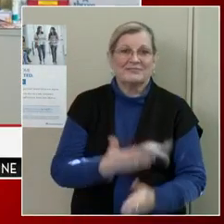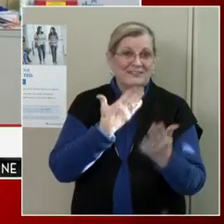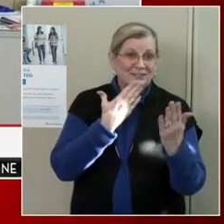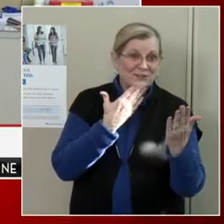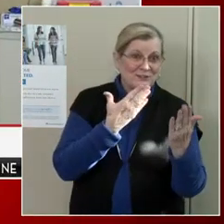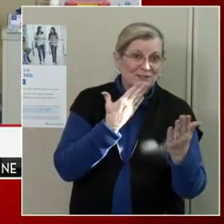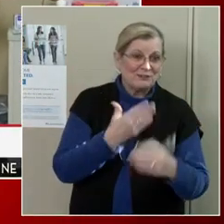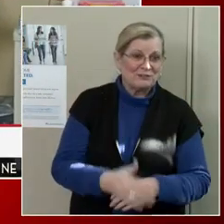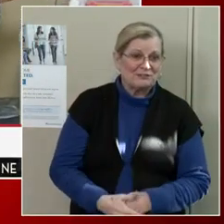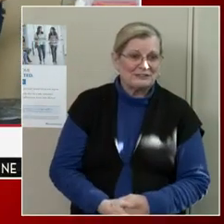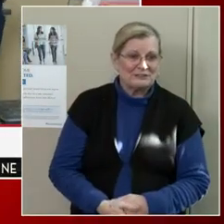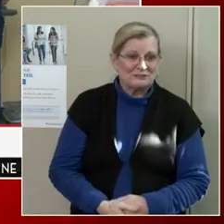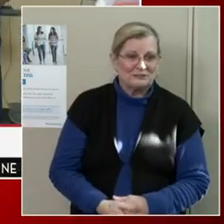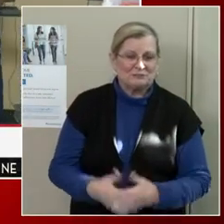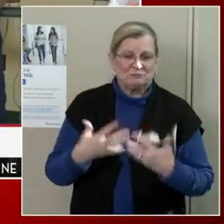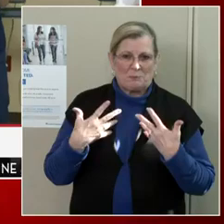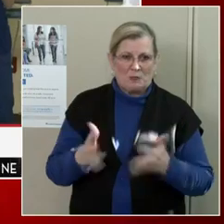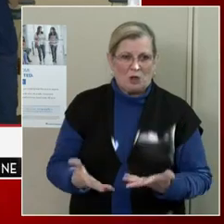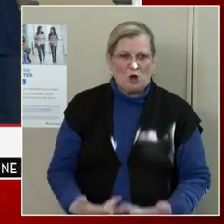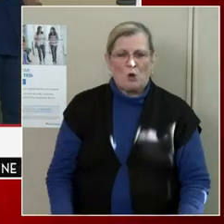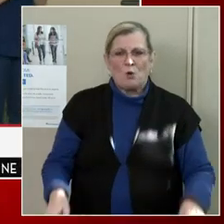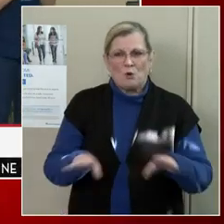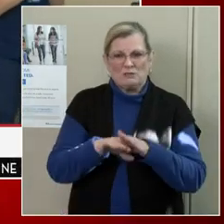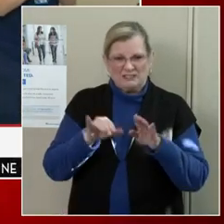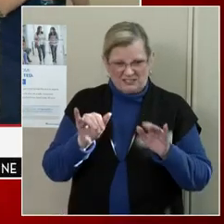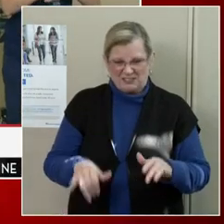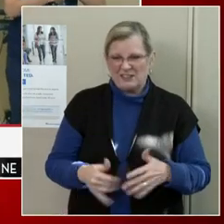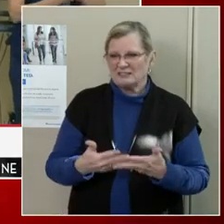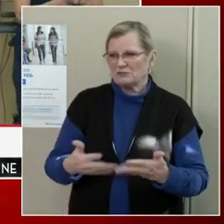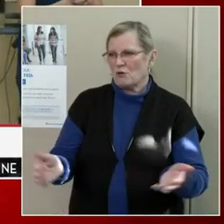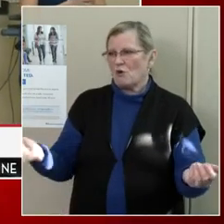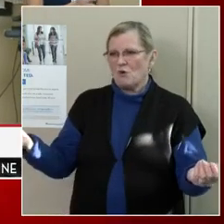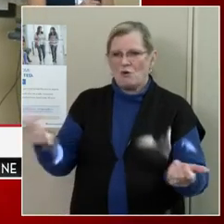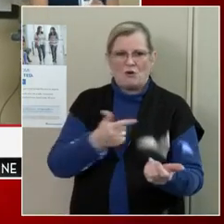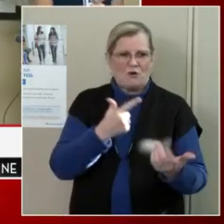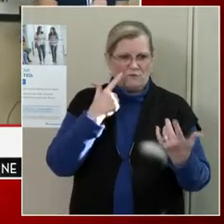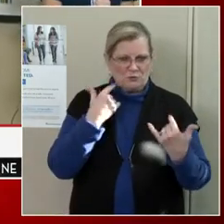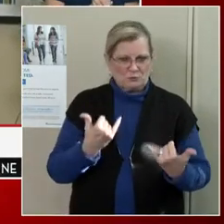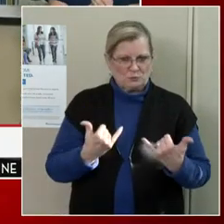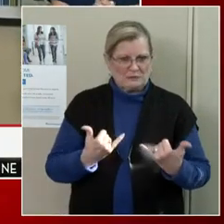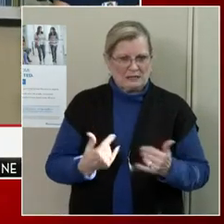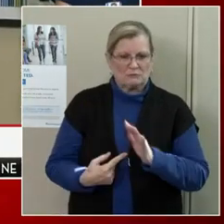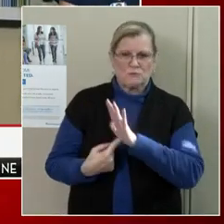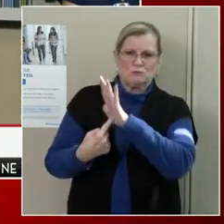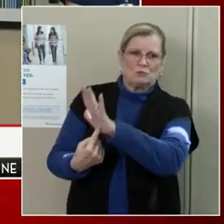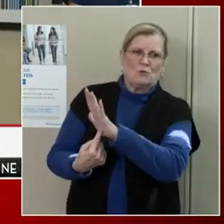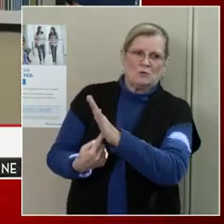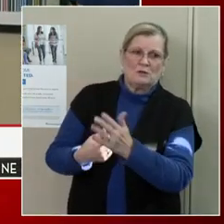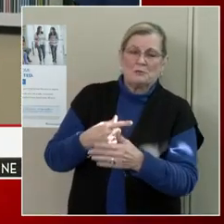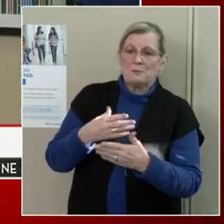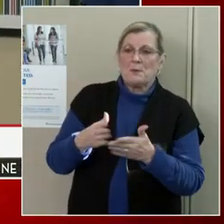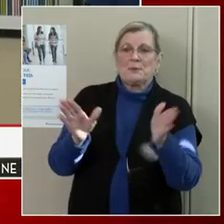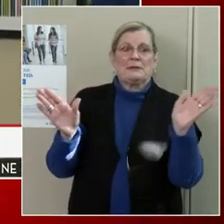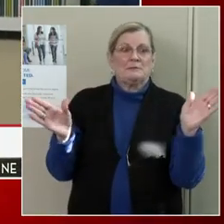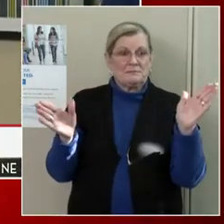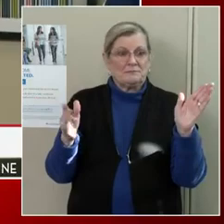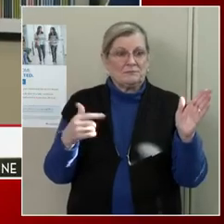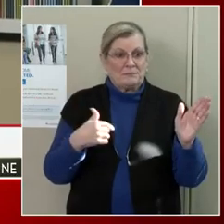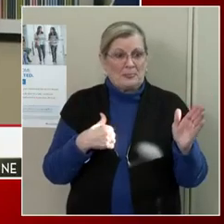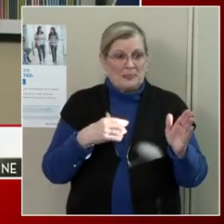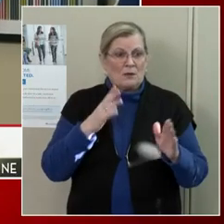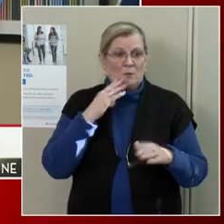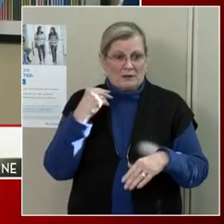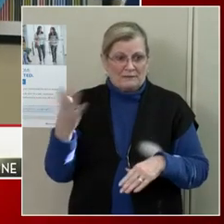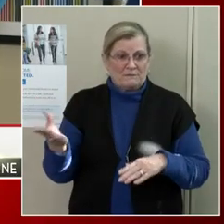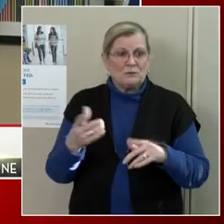I want to close by thanking everyone today who agreed to be publicly vaccinated, and also to give a round of applause to